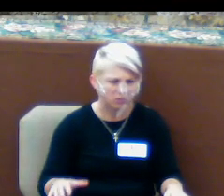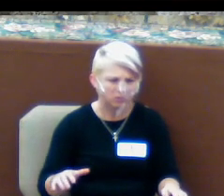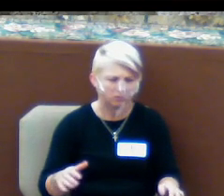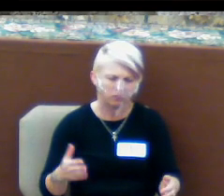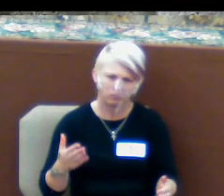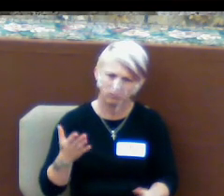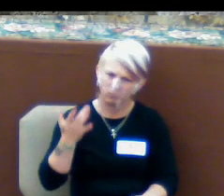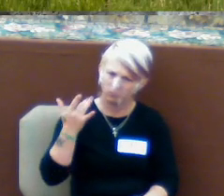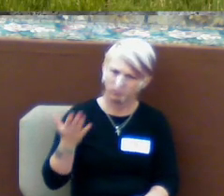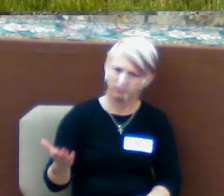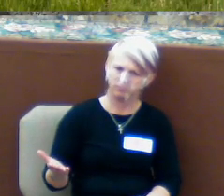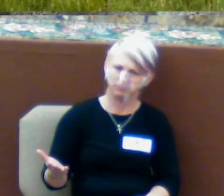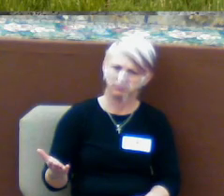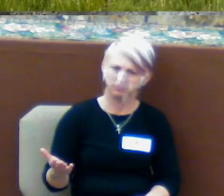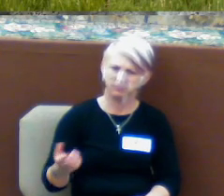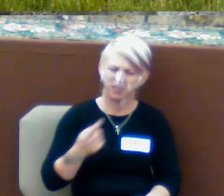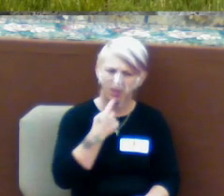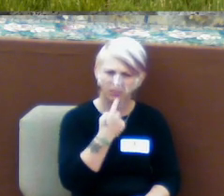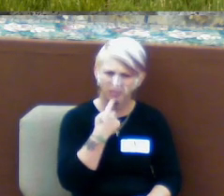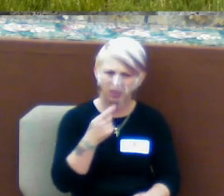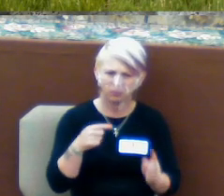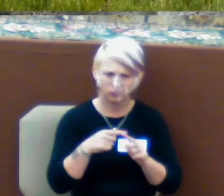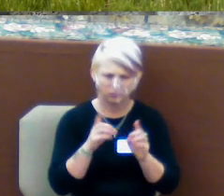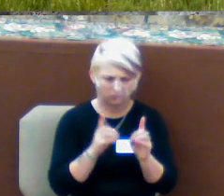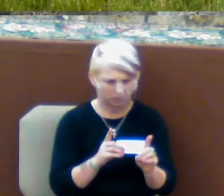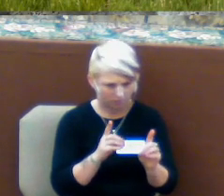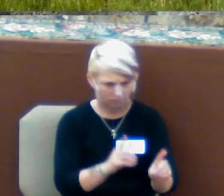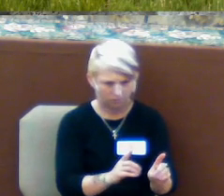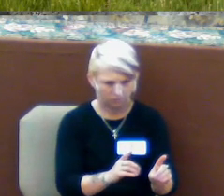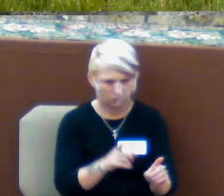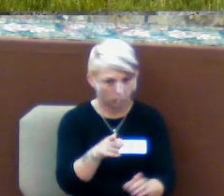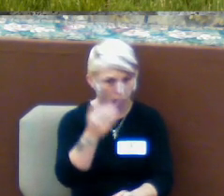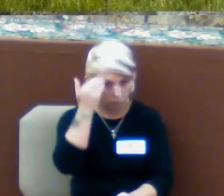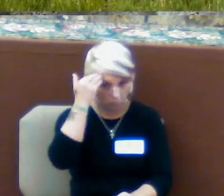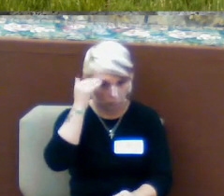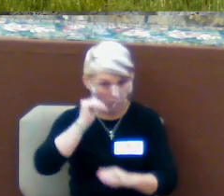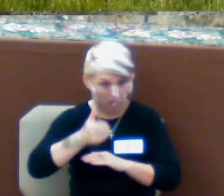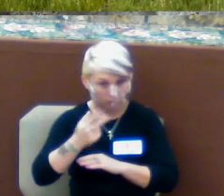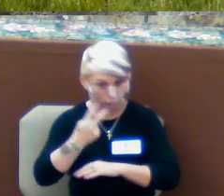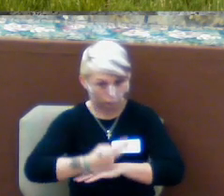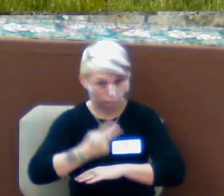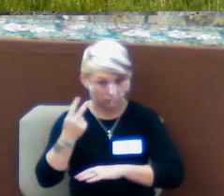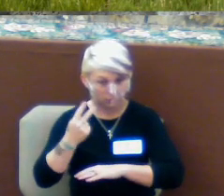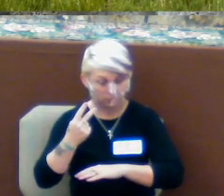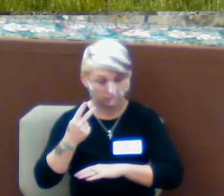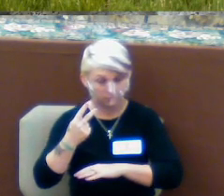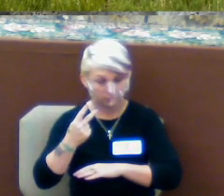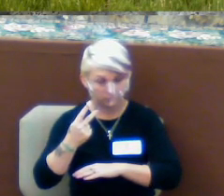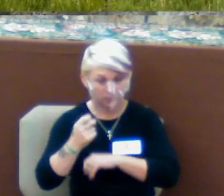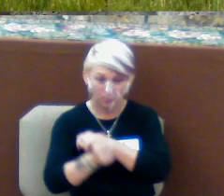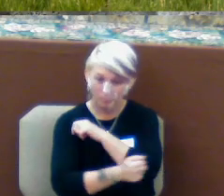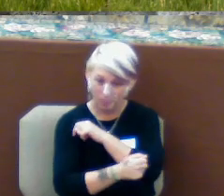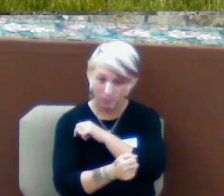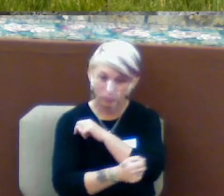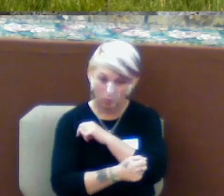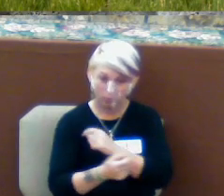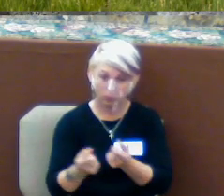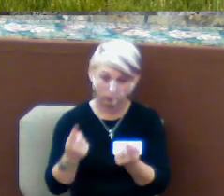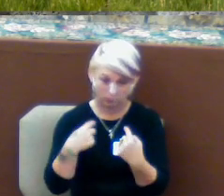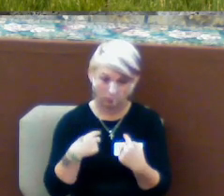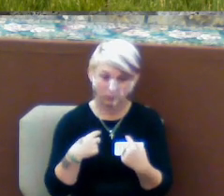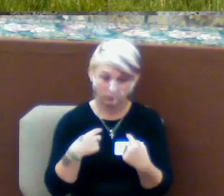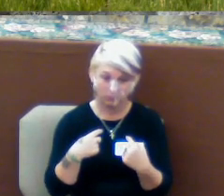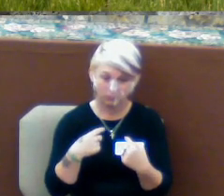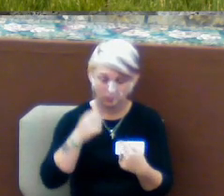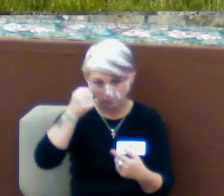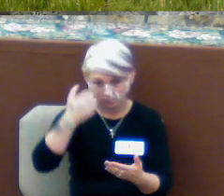so? He said to his disciples, "You know that after 2 days the Passover is coming, and